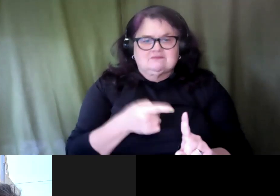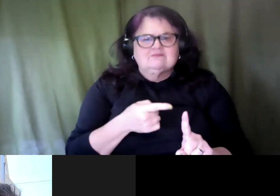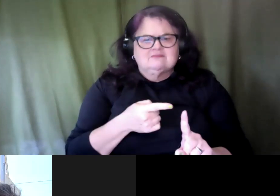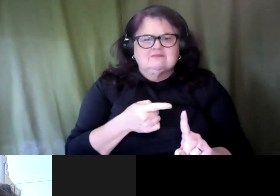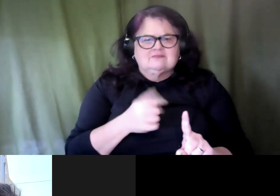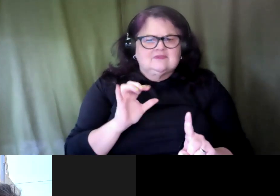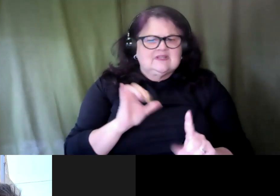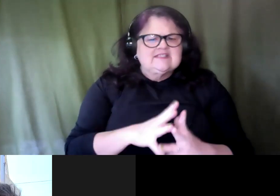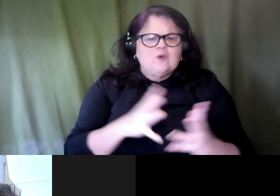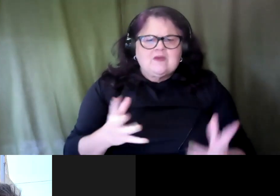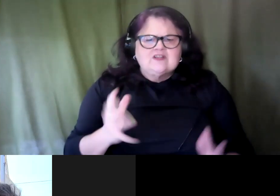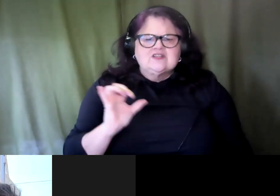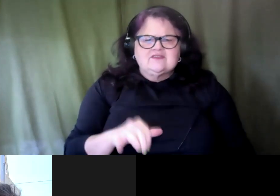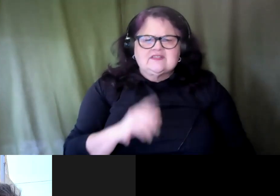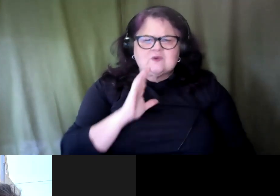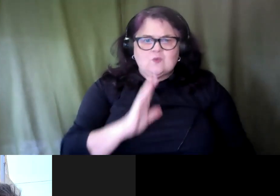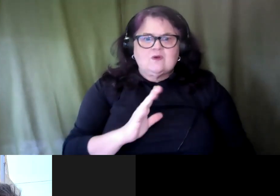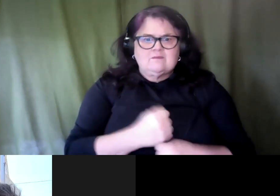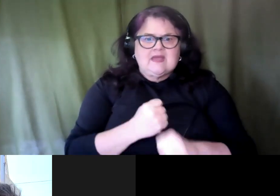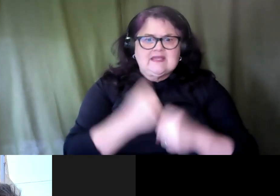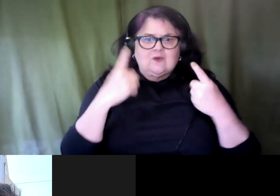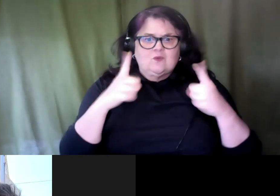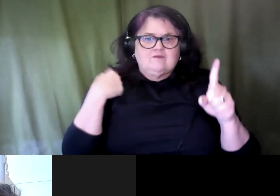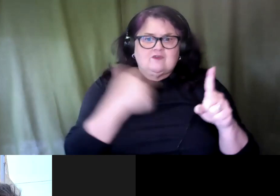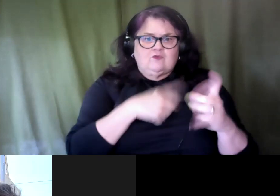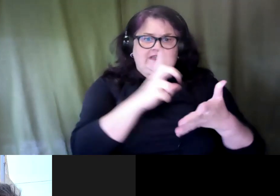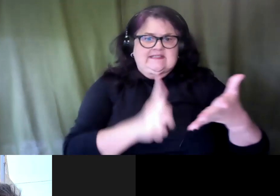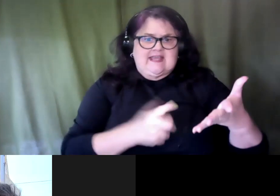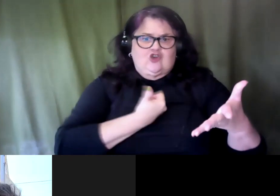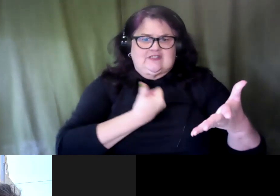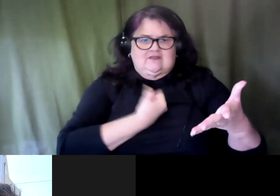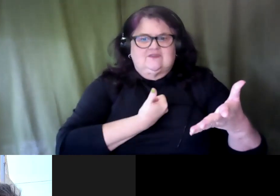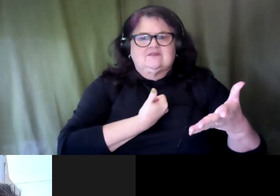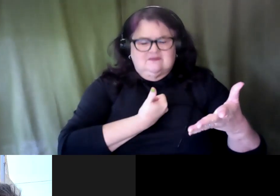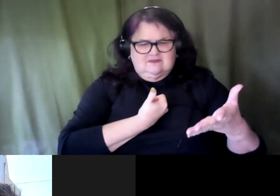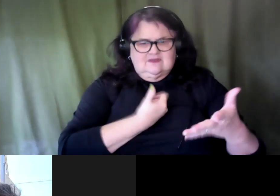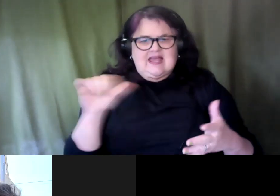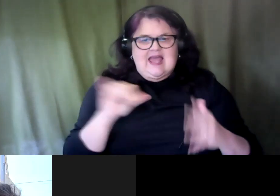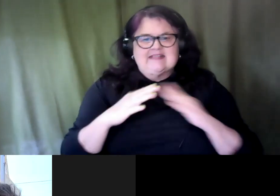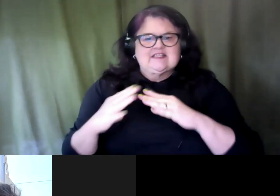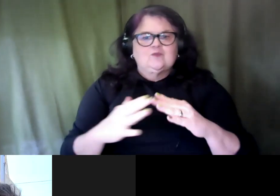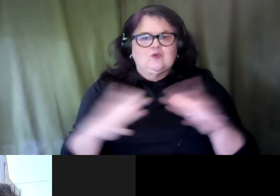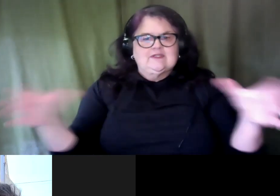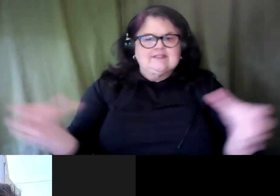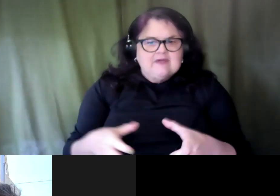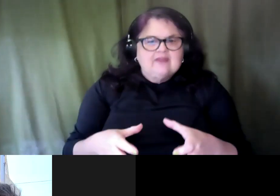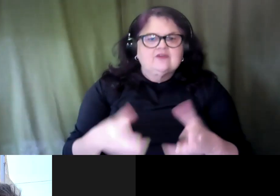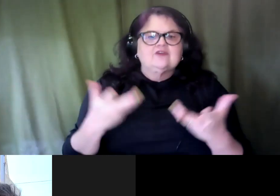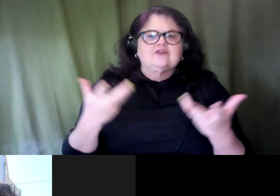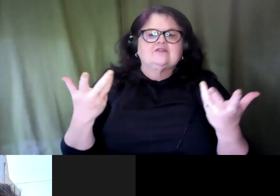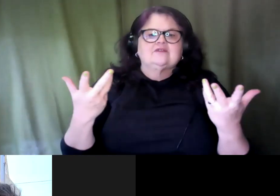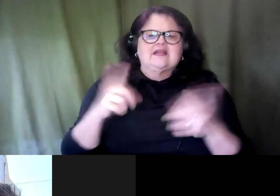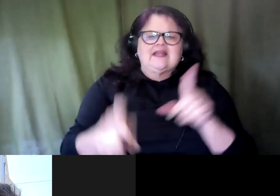so much of this, and what's going to make it work is if we design it ourselves as communities coming together and just really asking, what are